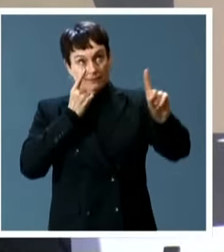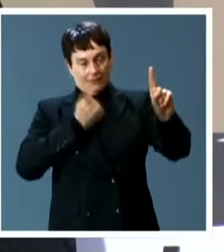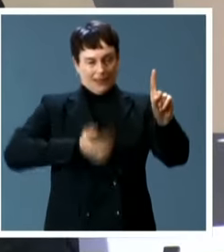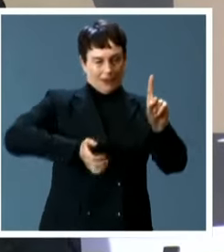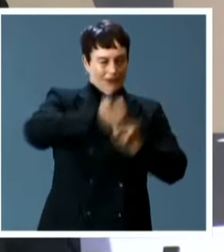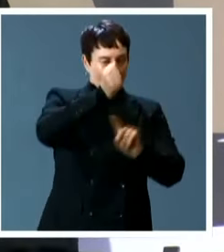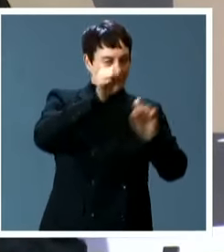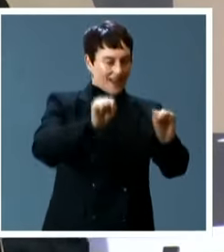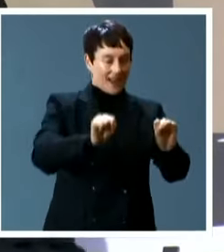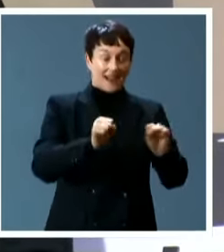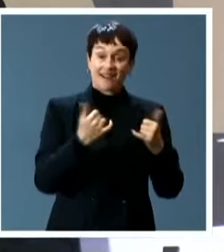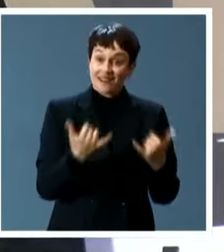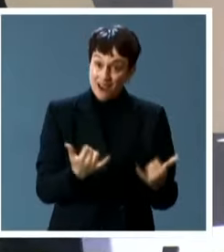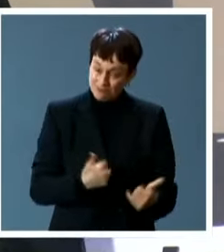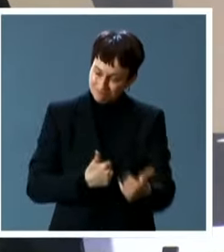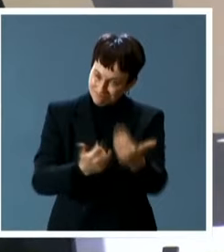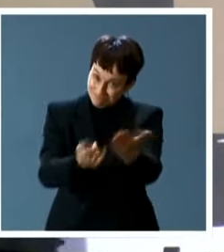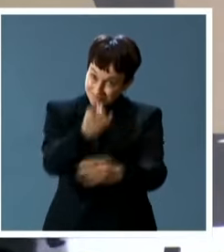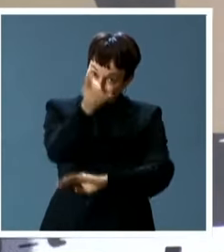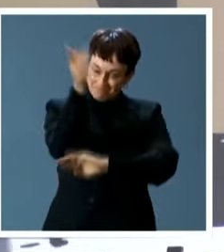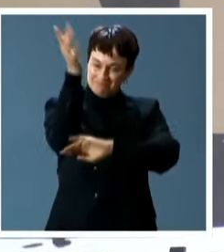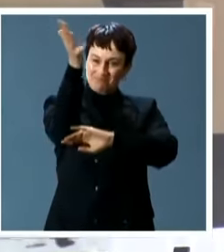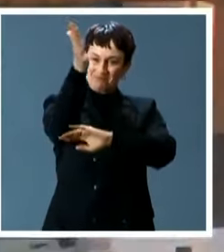from you. Over to you, sir.